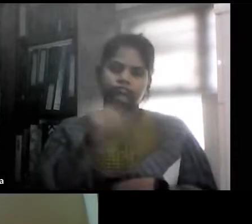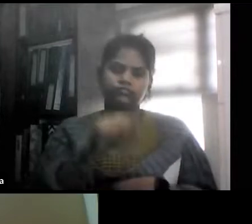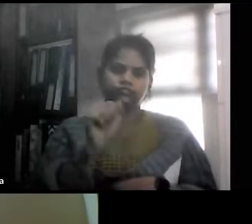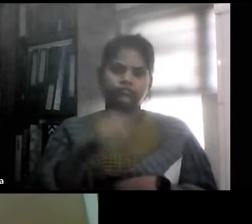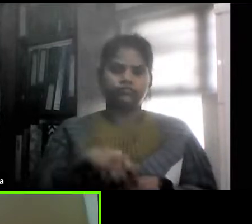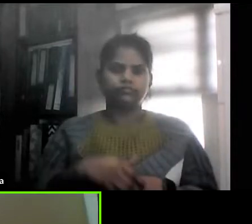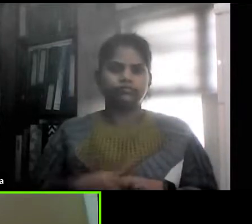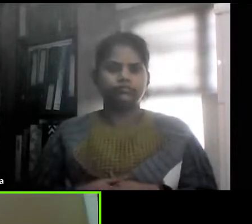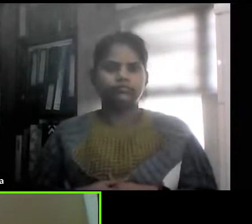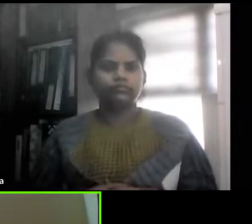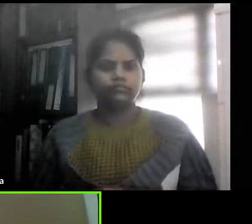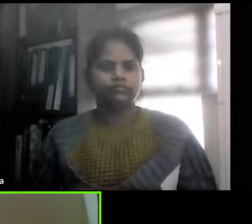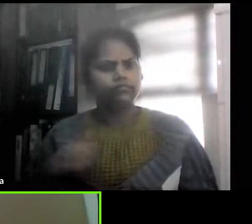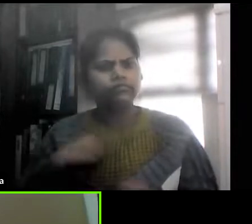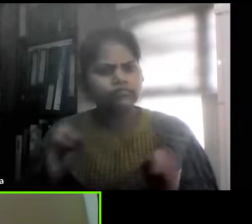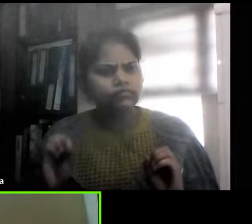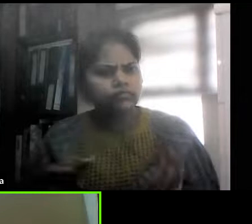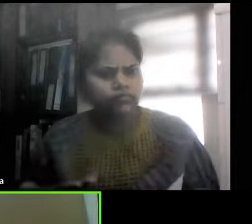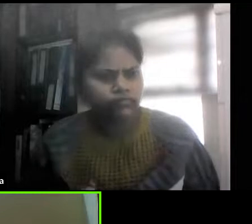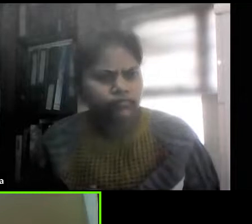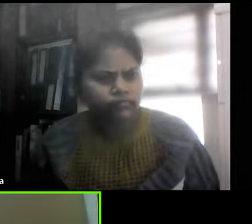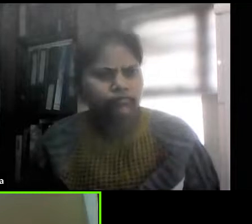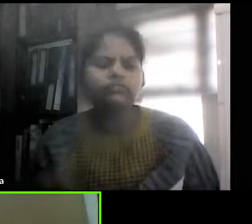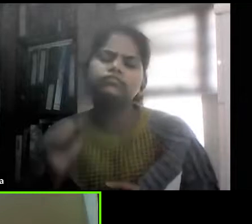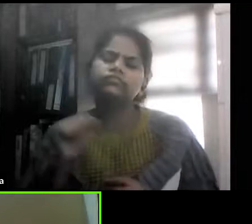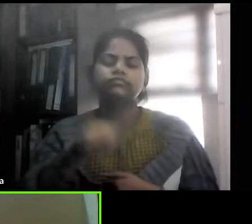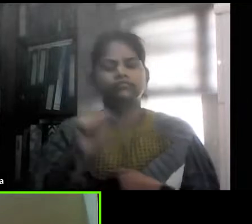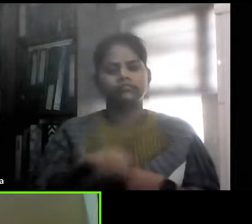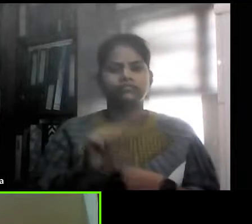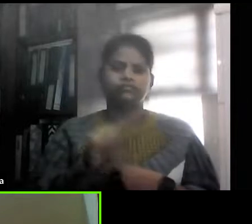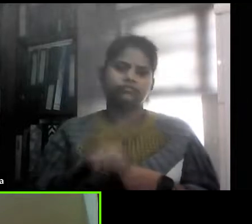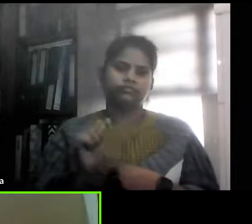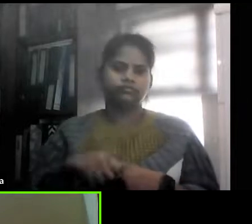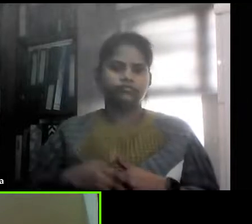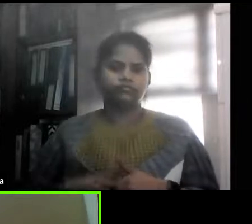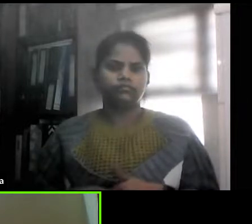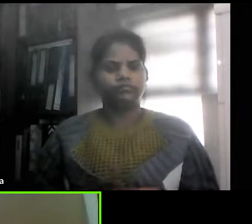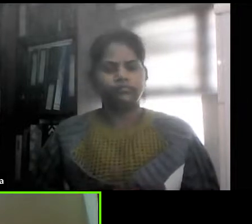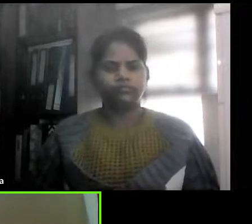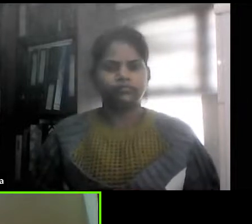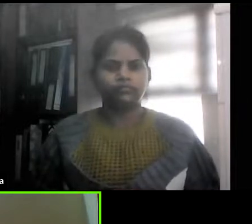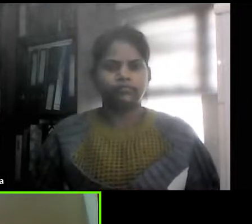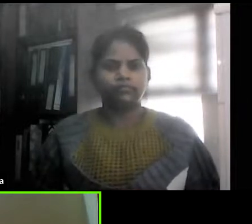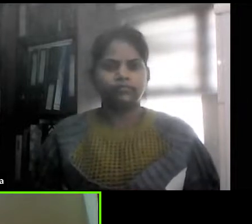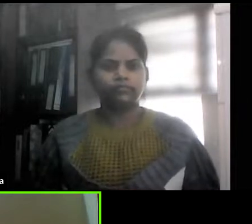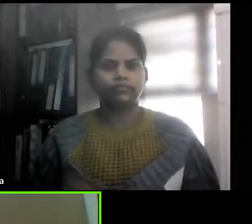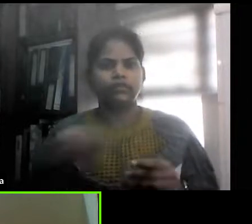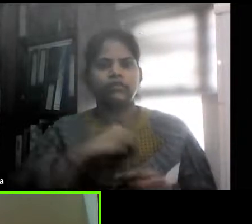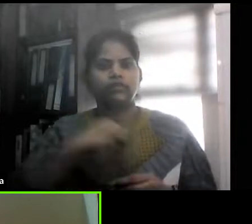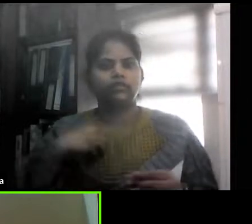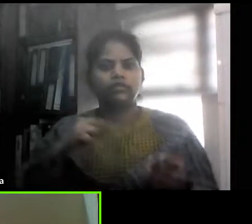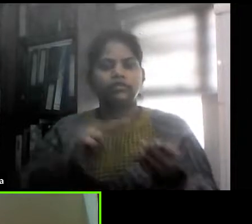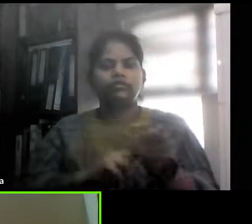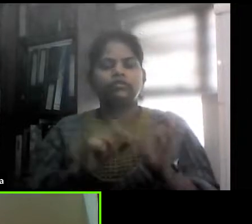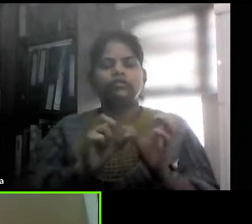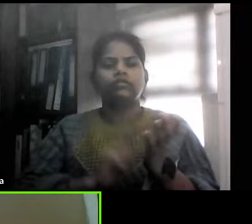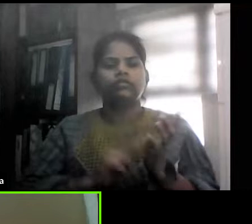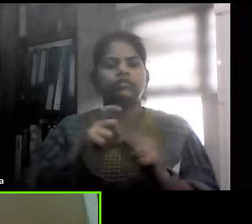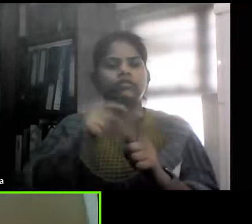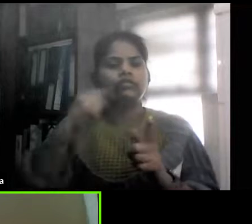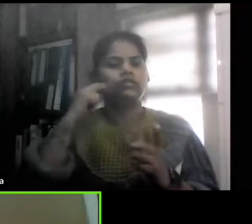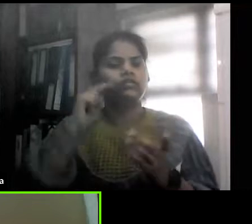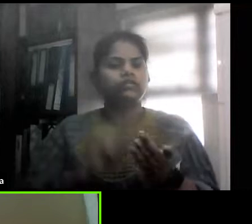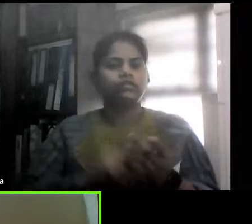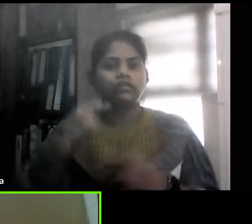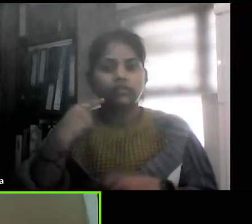Yeah. Dr. Nandini, I can begin? Yes, you begin. All right. So, Dr. Nandini, the chair, Professor Someshwar,